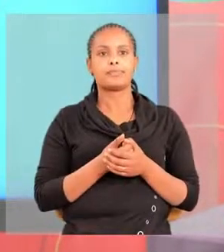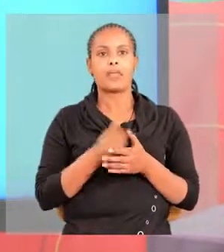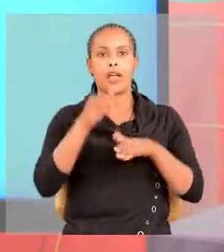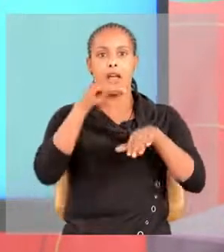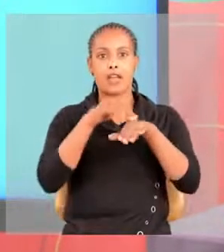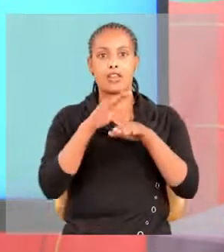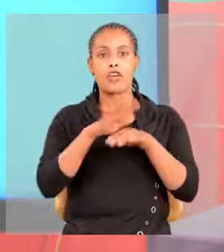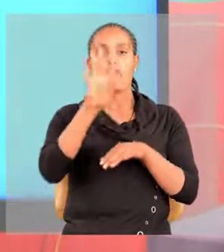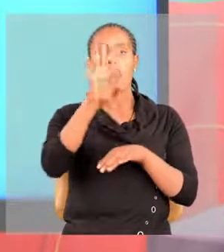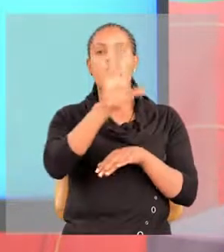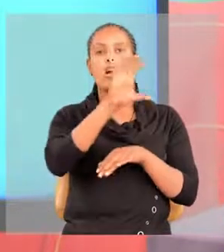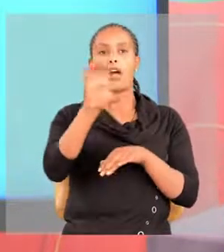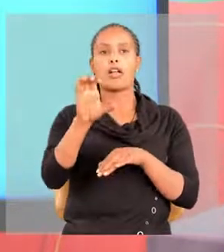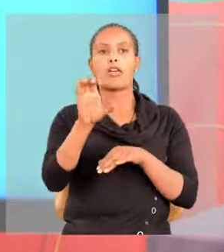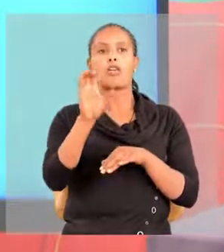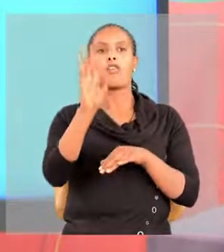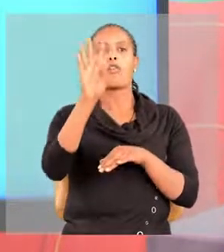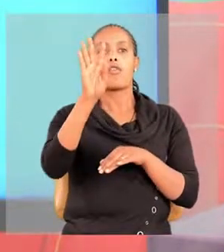At